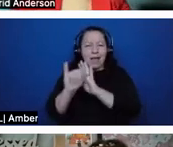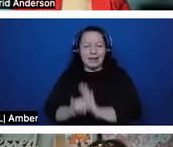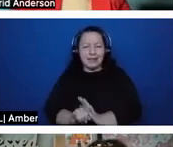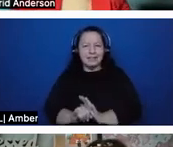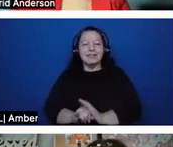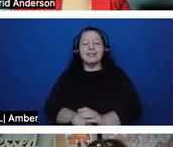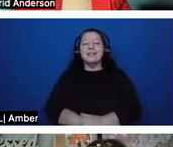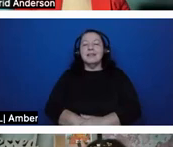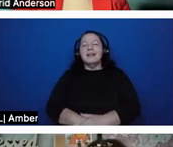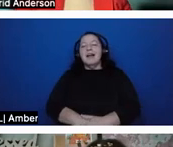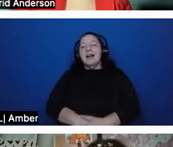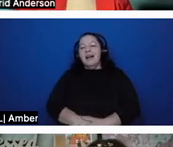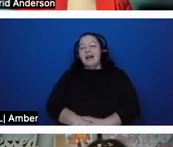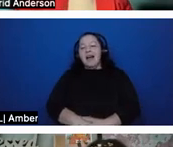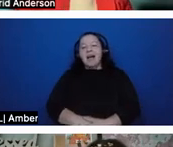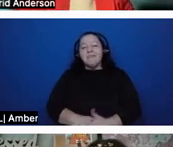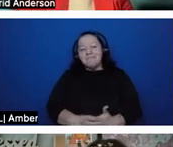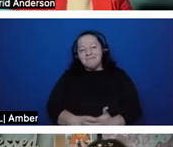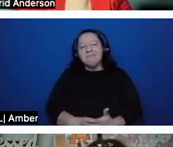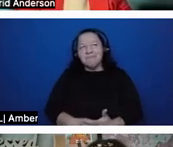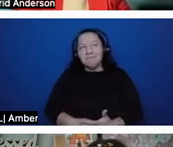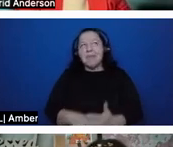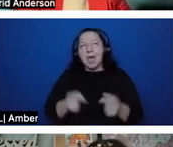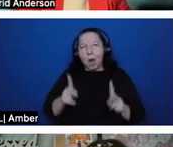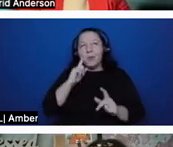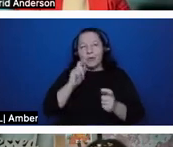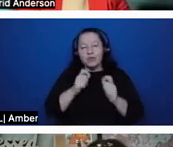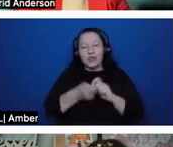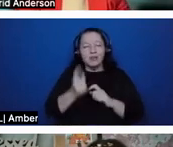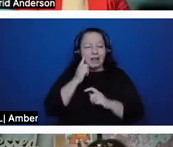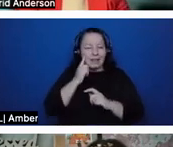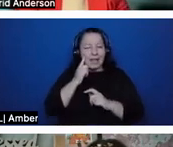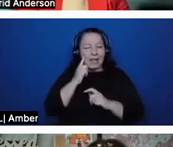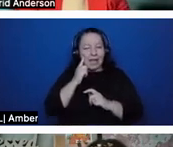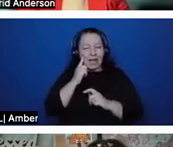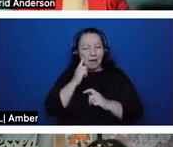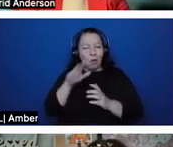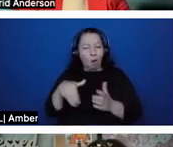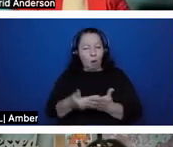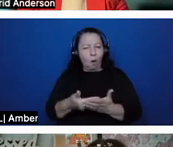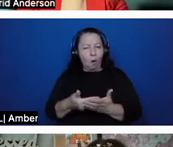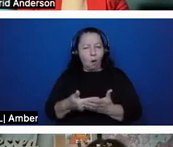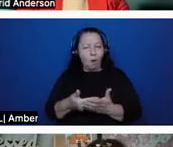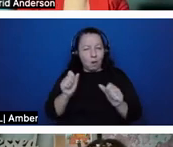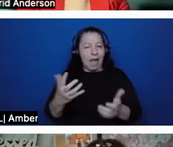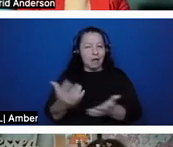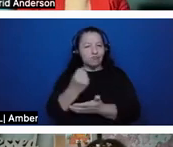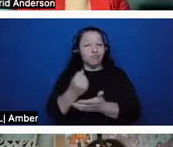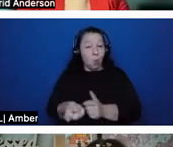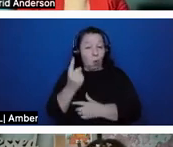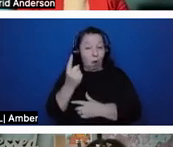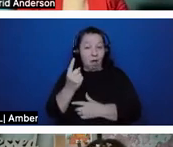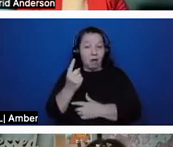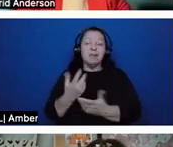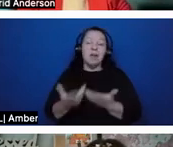One opportunity for change that I think we can all take advantage of, but probably before the